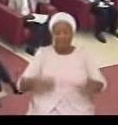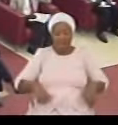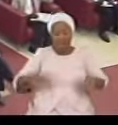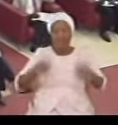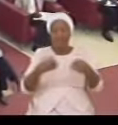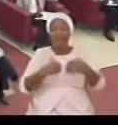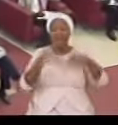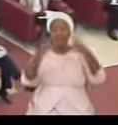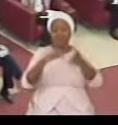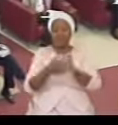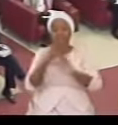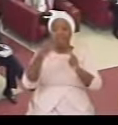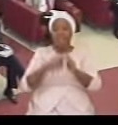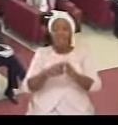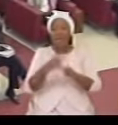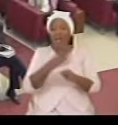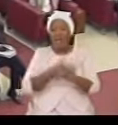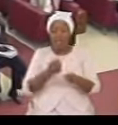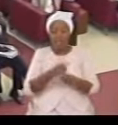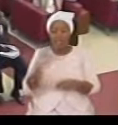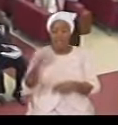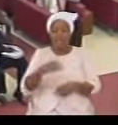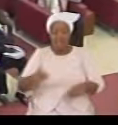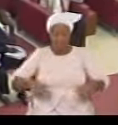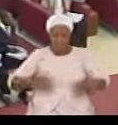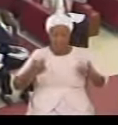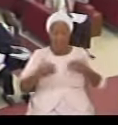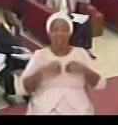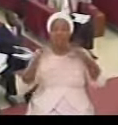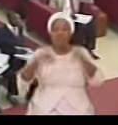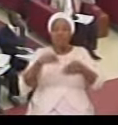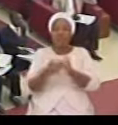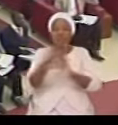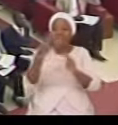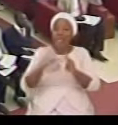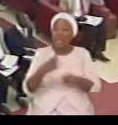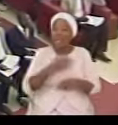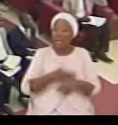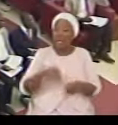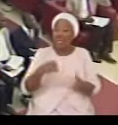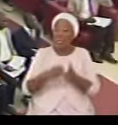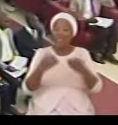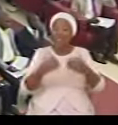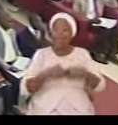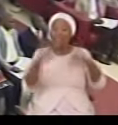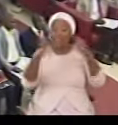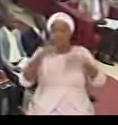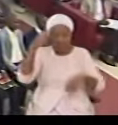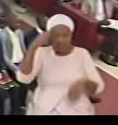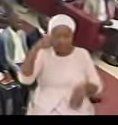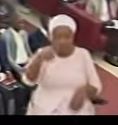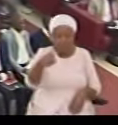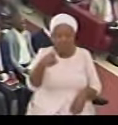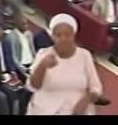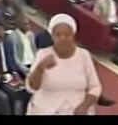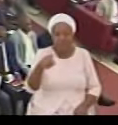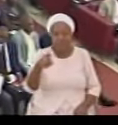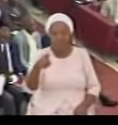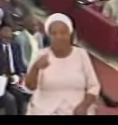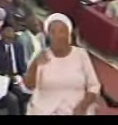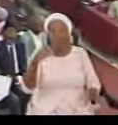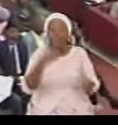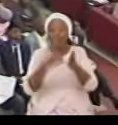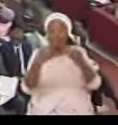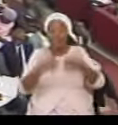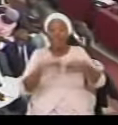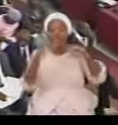come. And eternal life has come. And it has come for you. I said